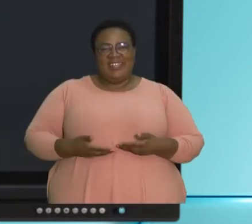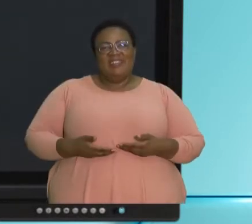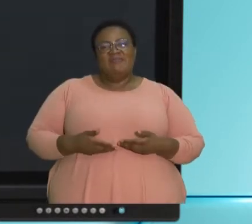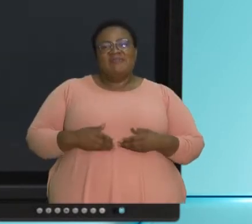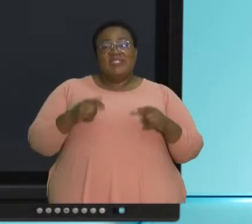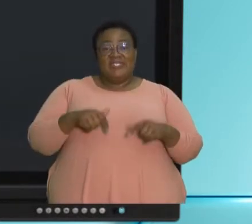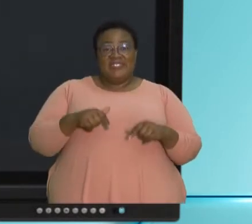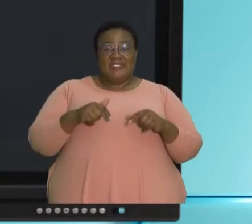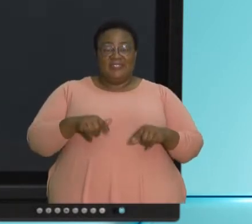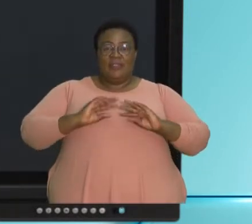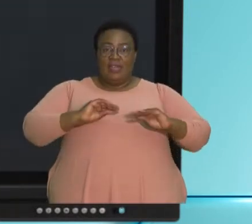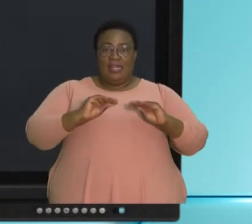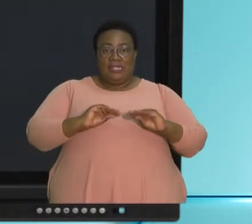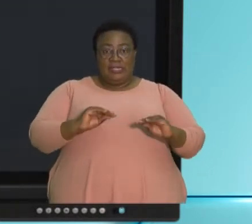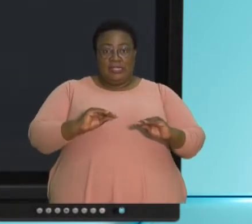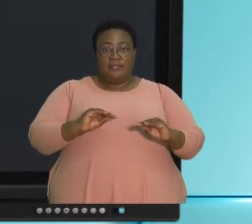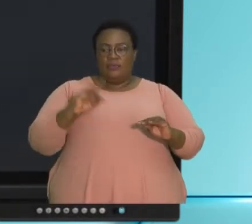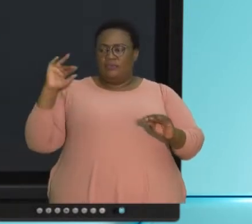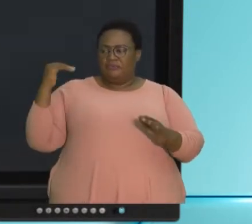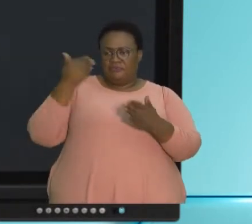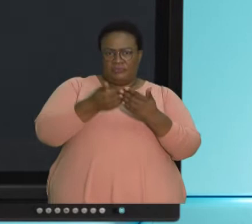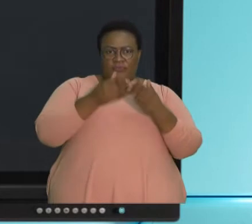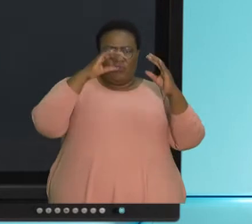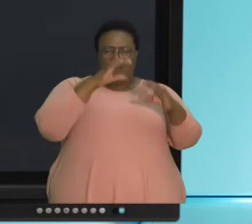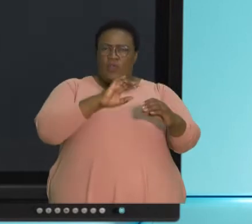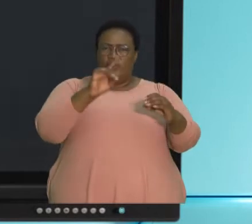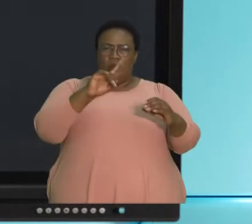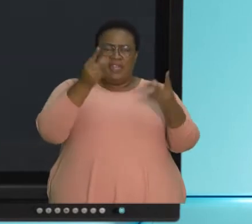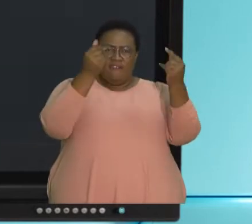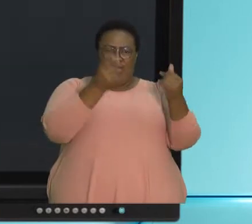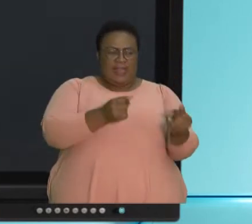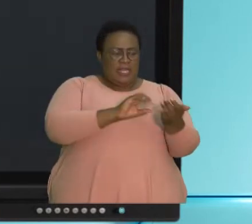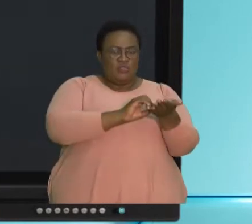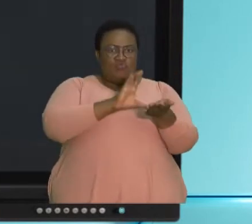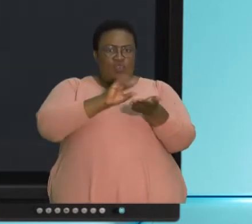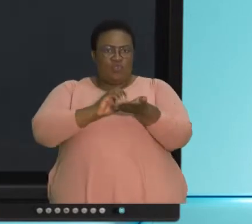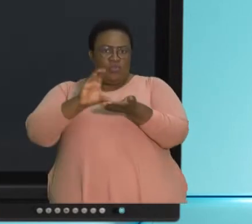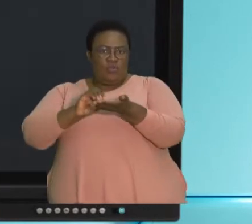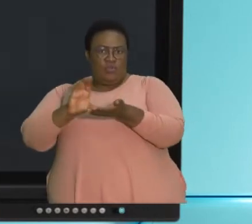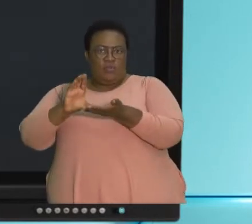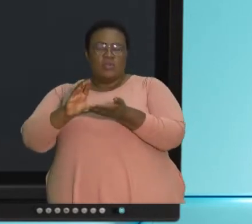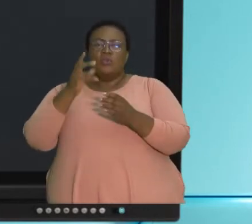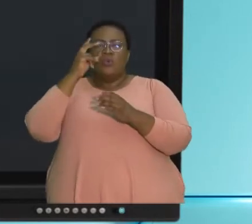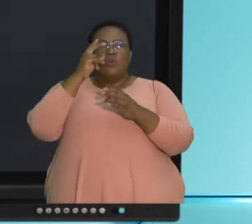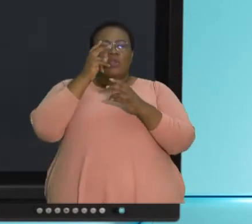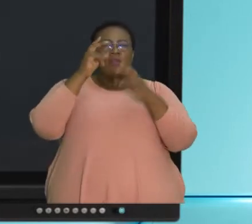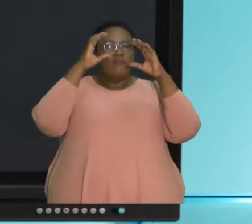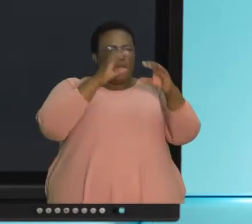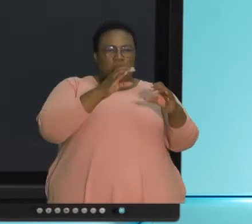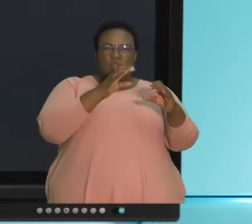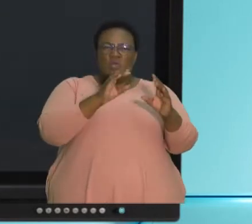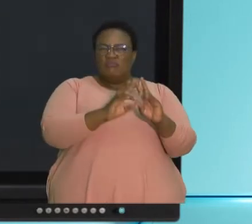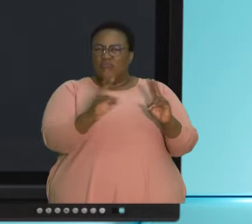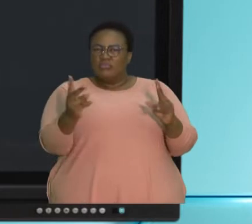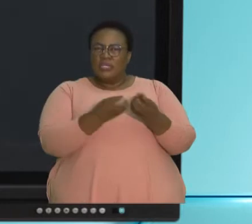lesson. So far, guys, we've been looking at finance and growth. And we looked at a range of concepts under finance